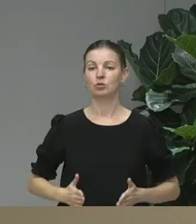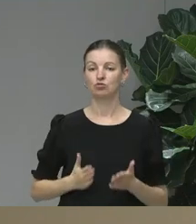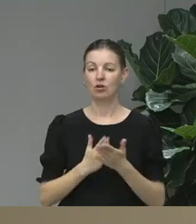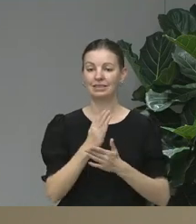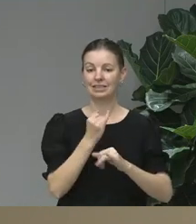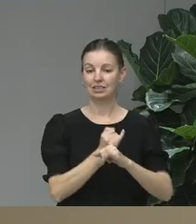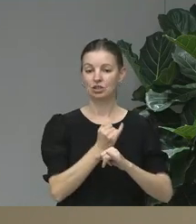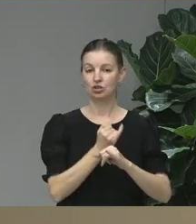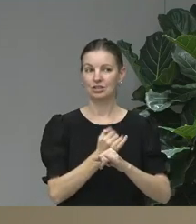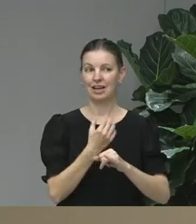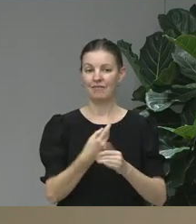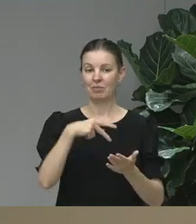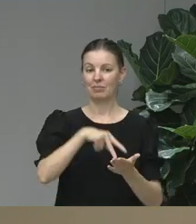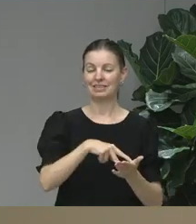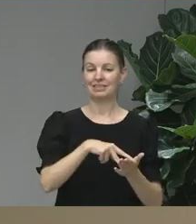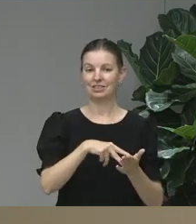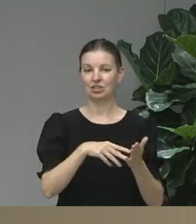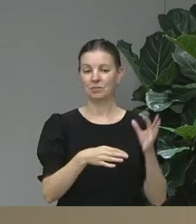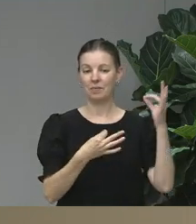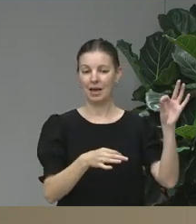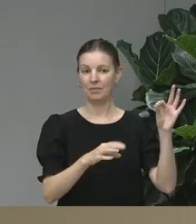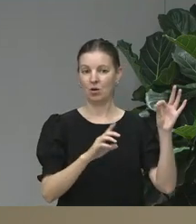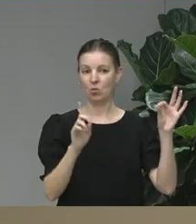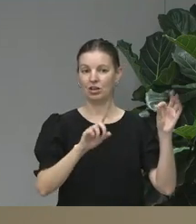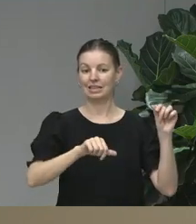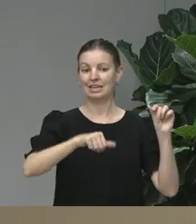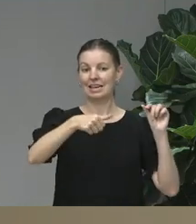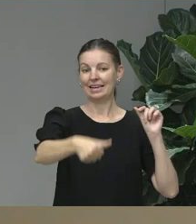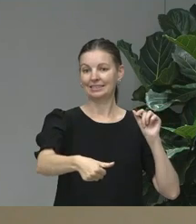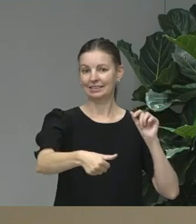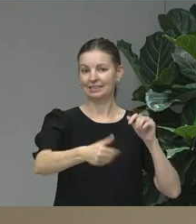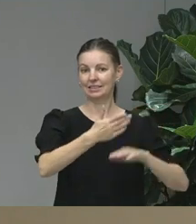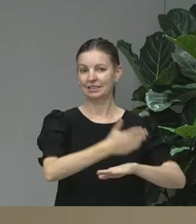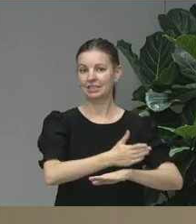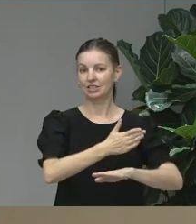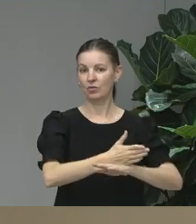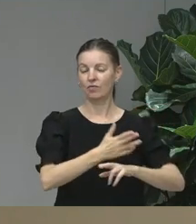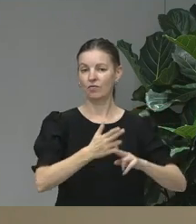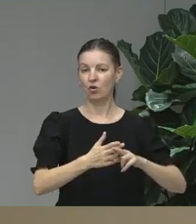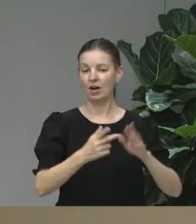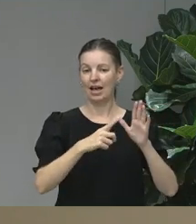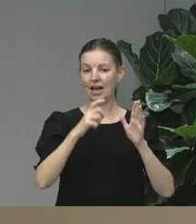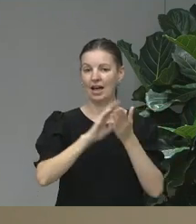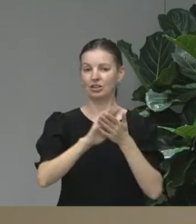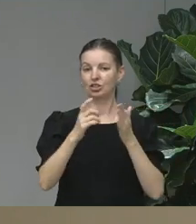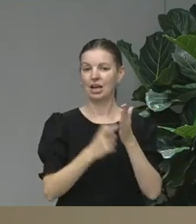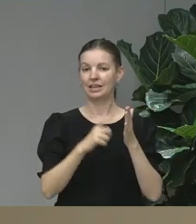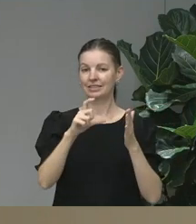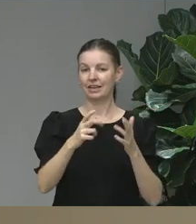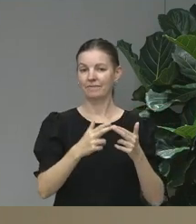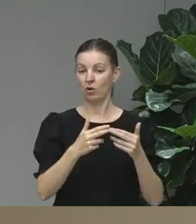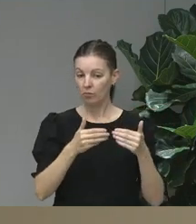paper. What are the next steps? What will be the next task for the Australian Human Rights Commission to move this